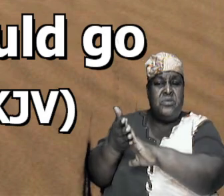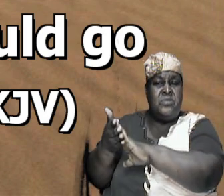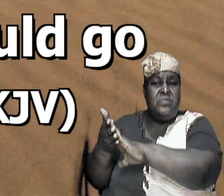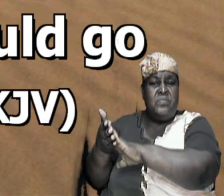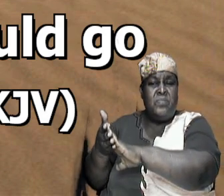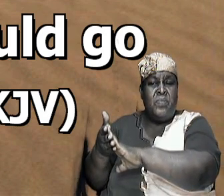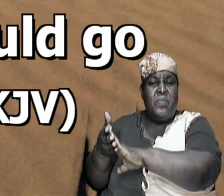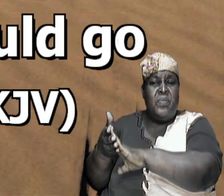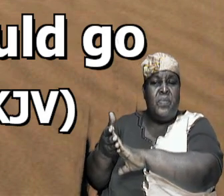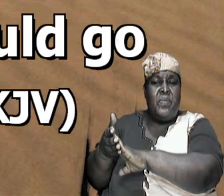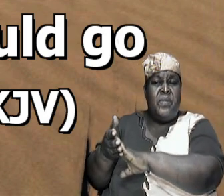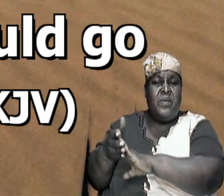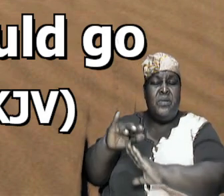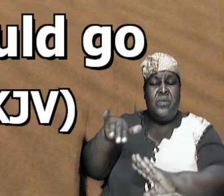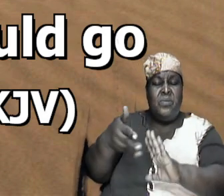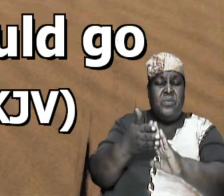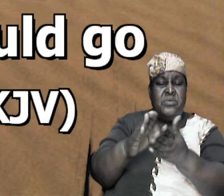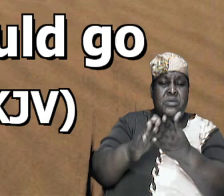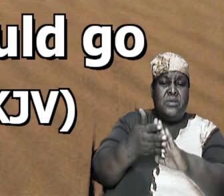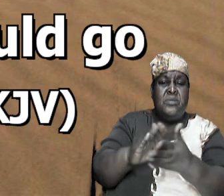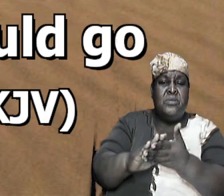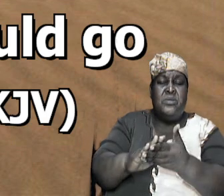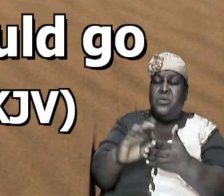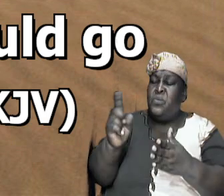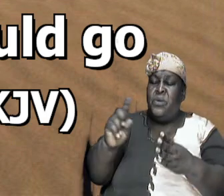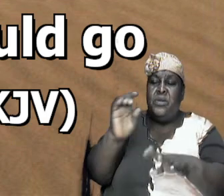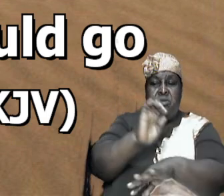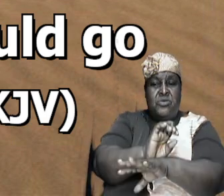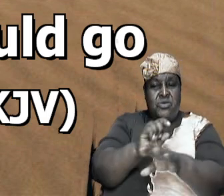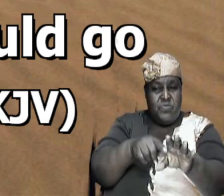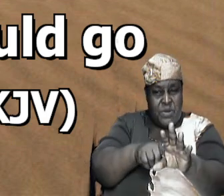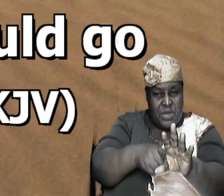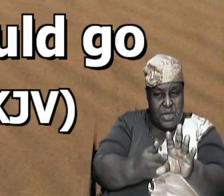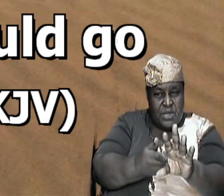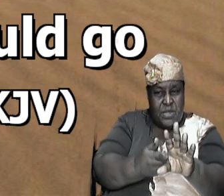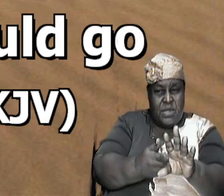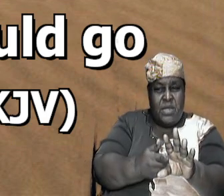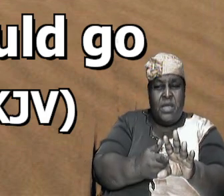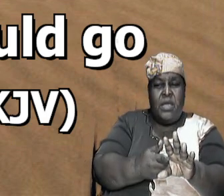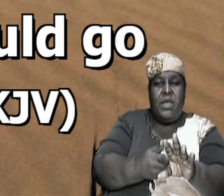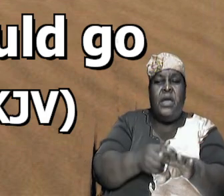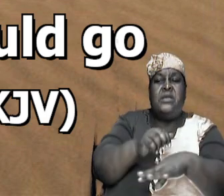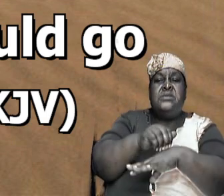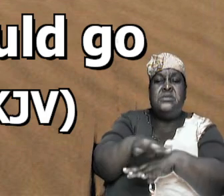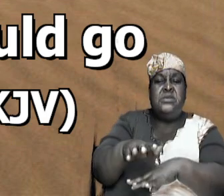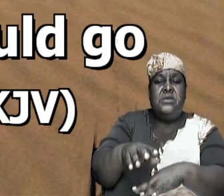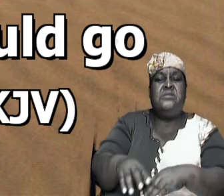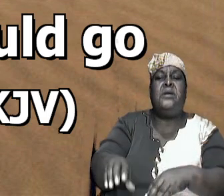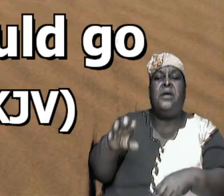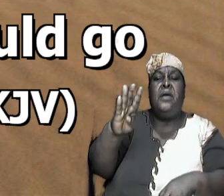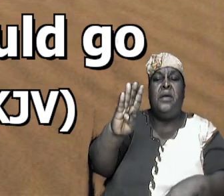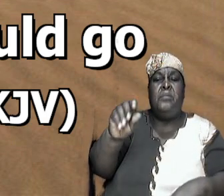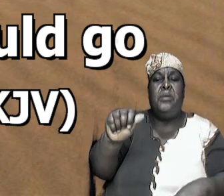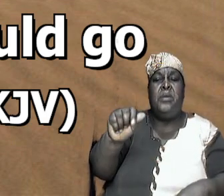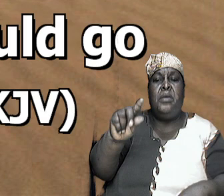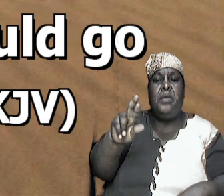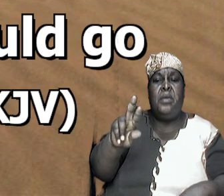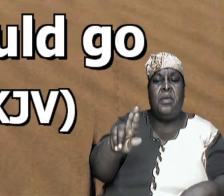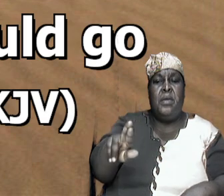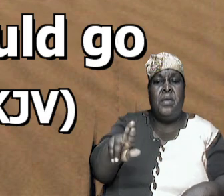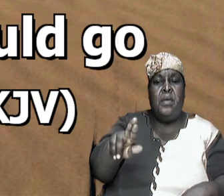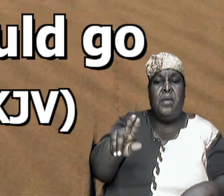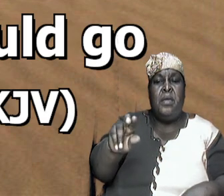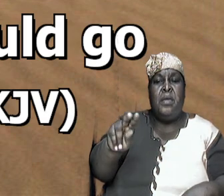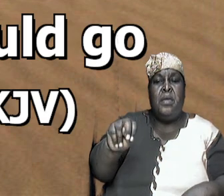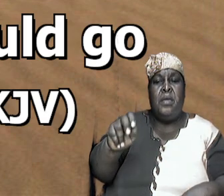you know, at Jerusalem is where the church actually started. And they sent forth Barnabas, that he should go